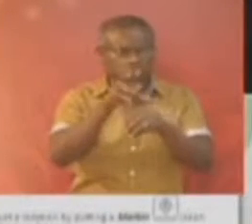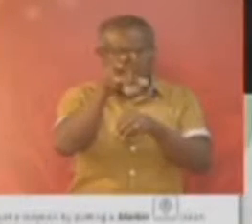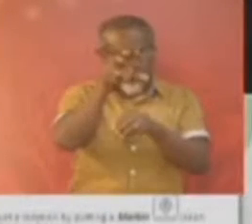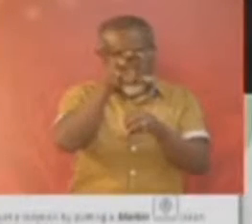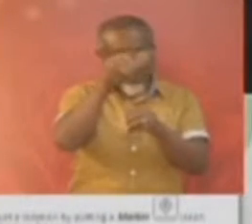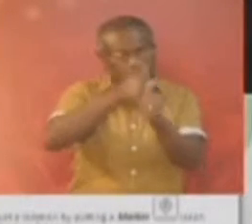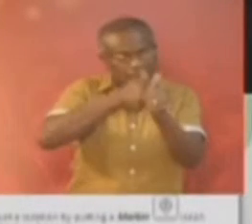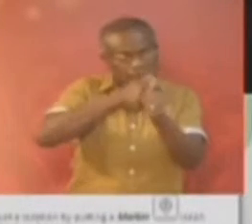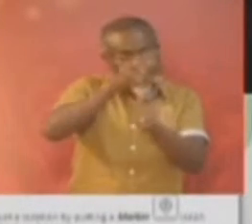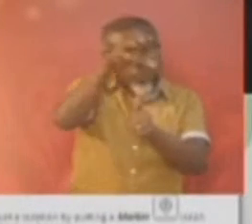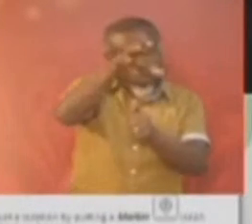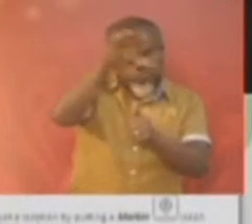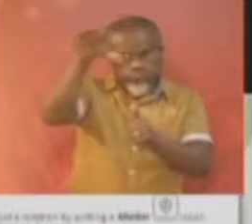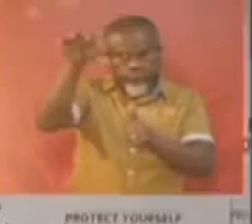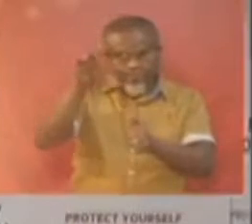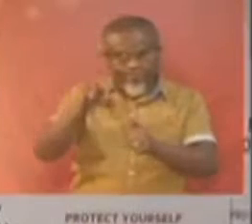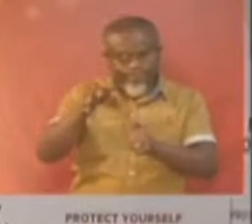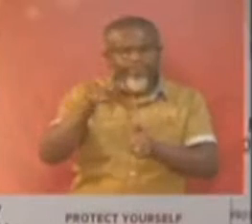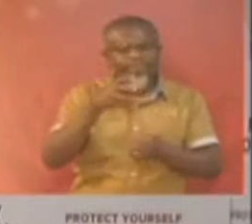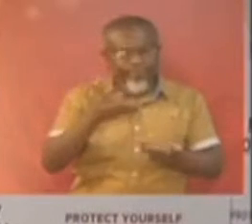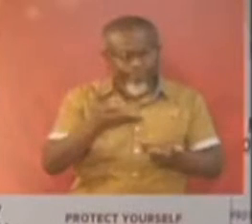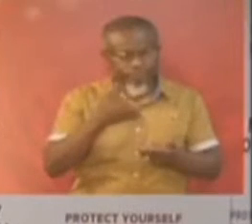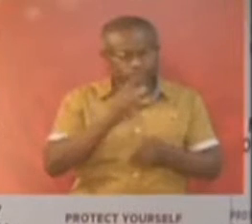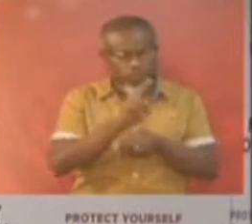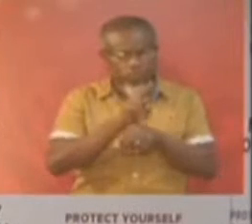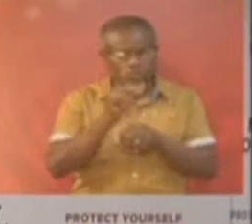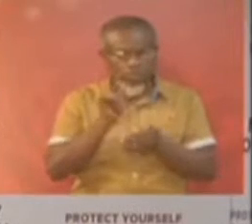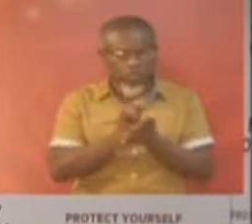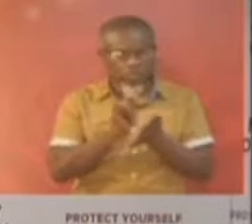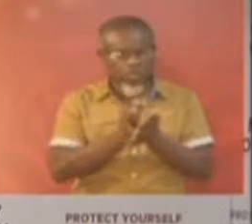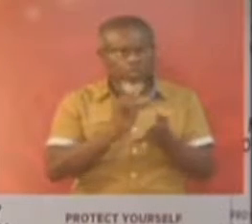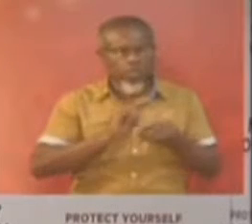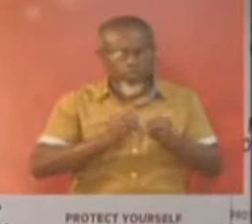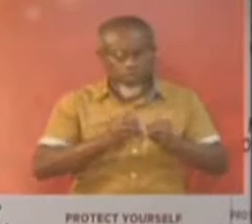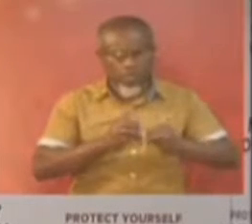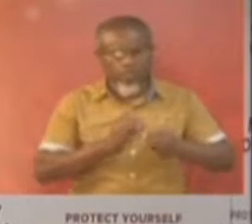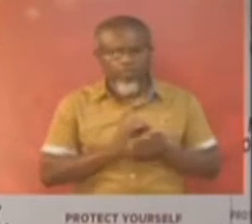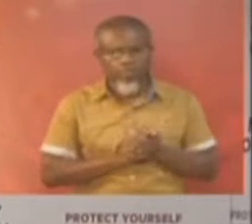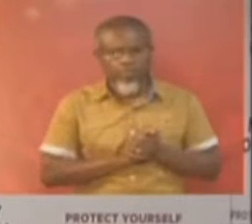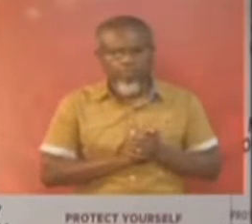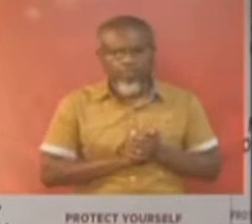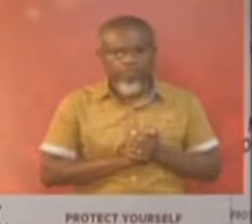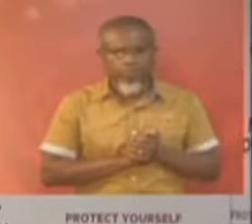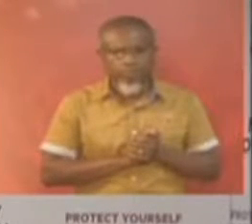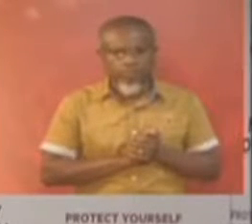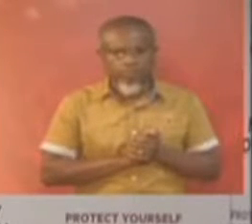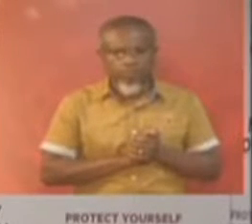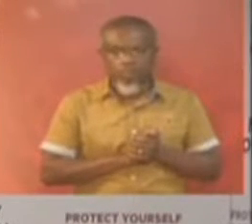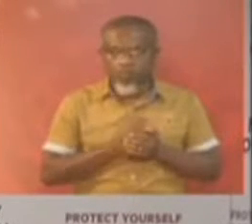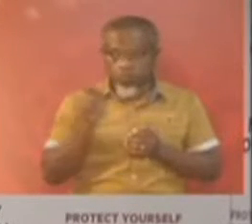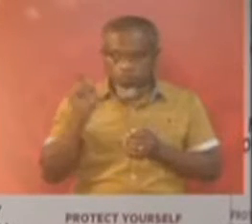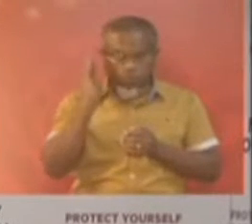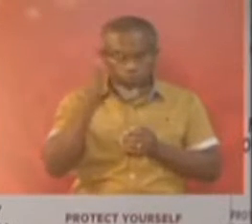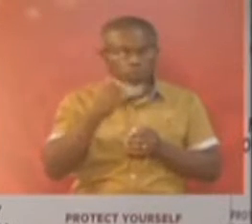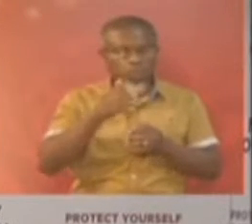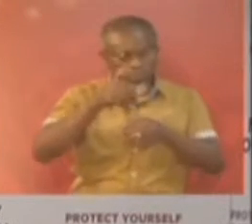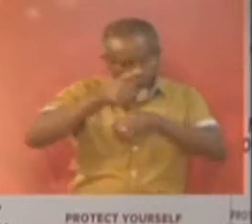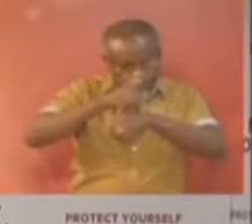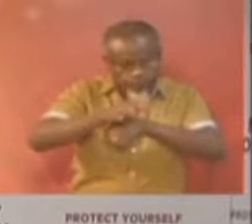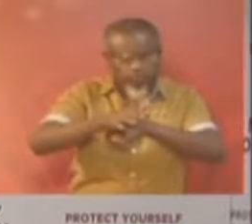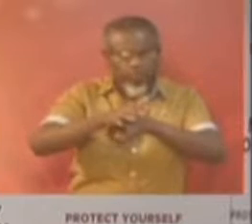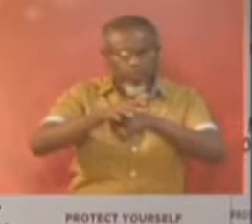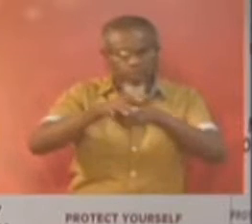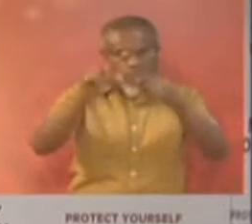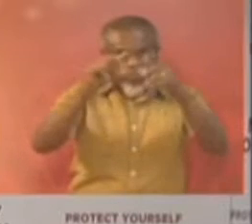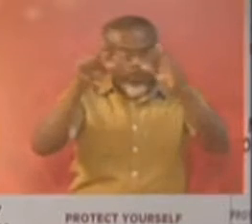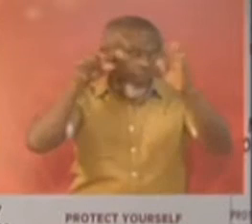you. Okay, thank you very much. And we will, of course, send out these slides to the media post this media